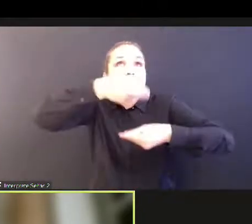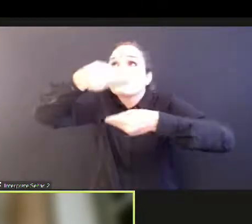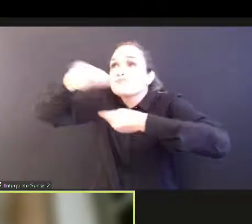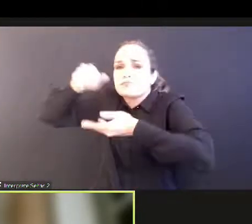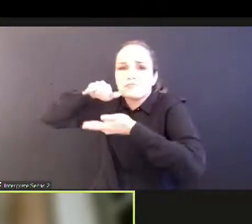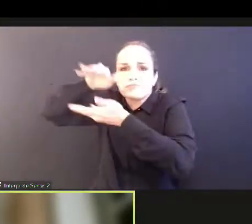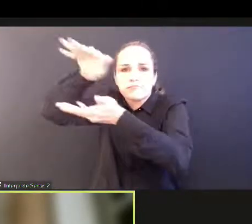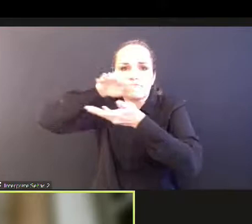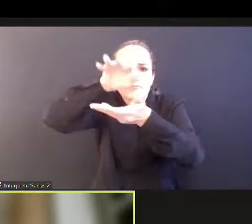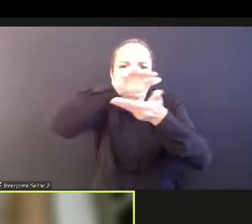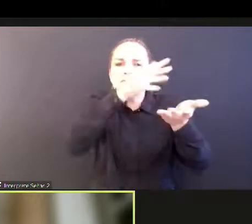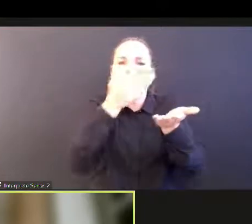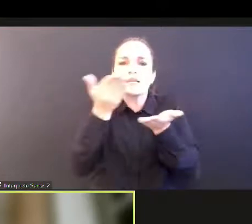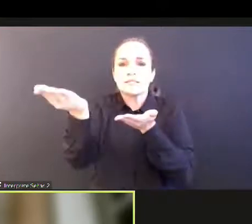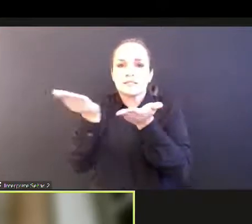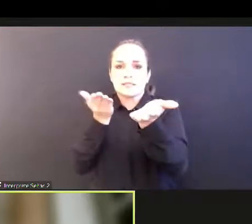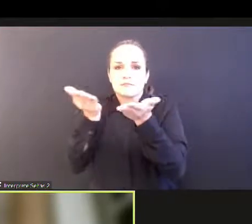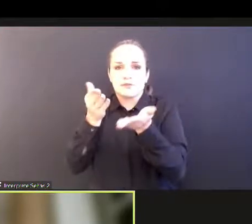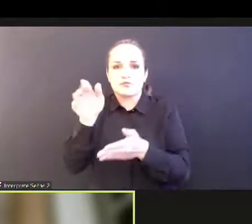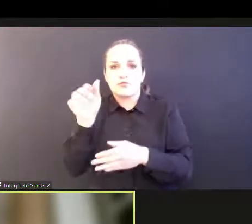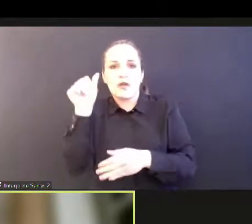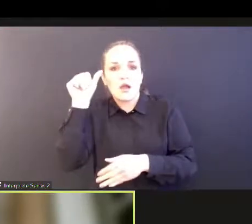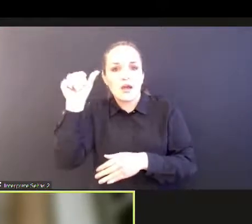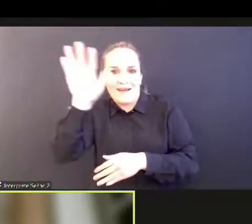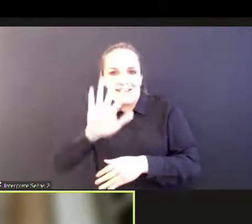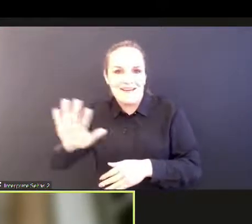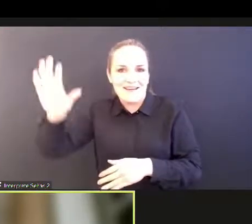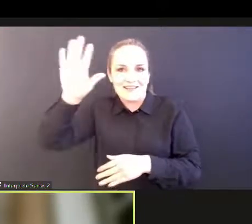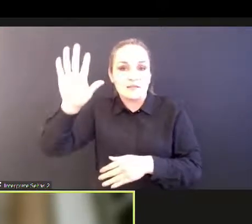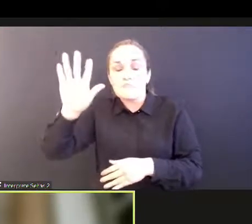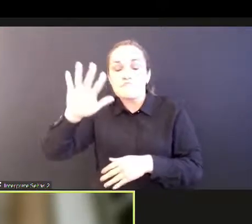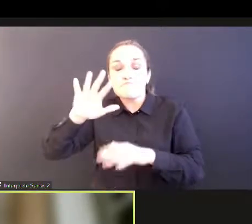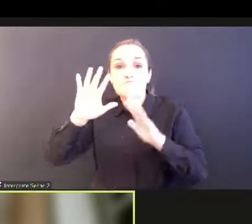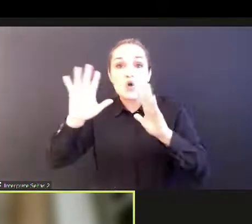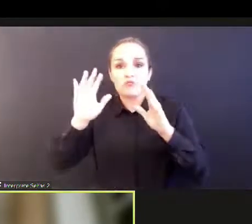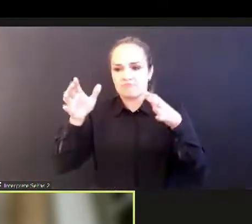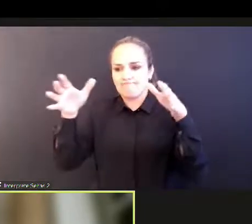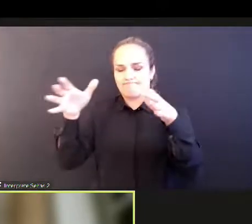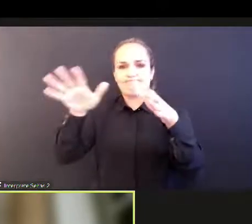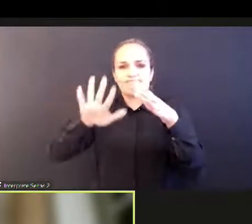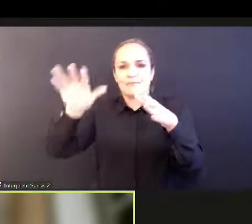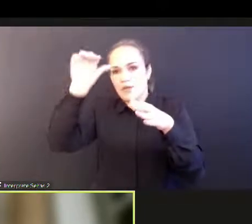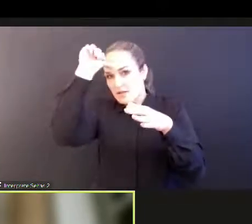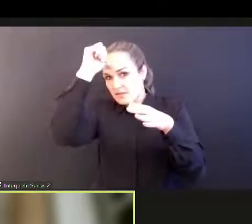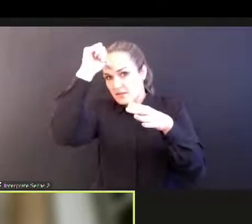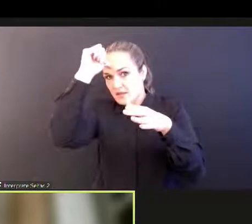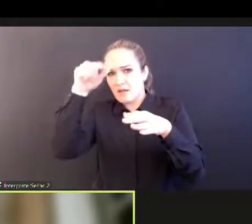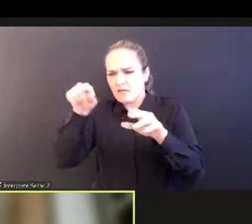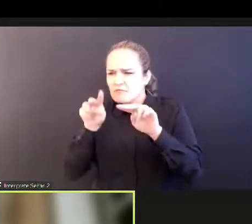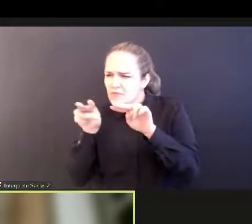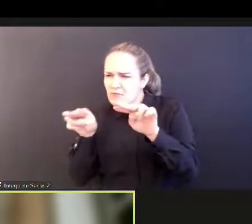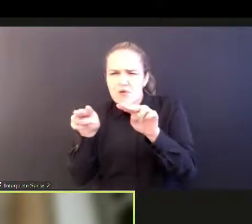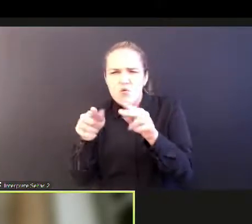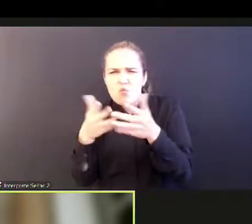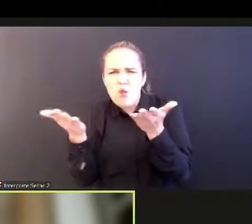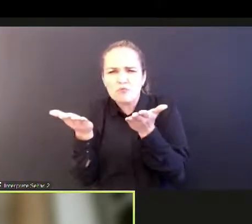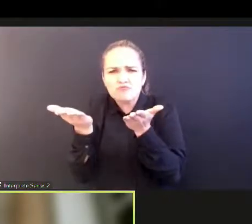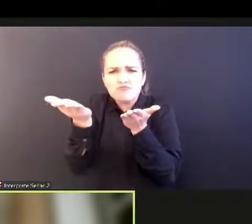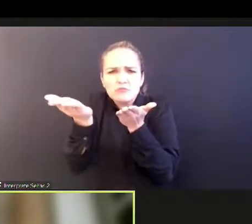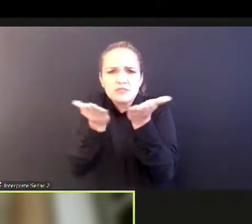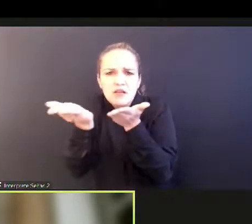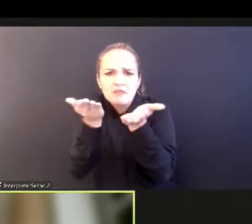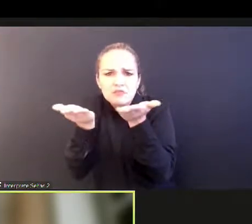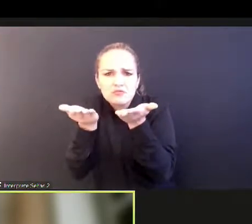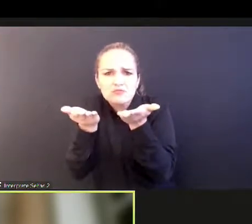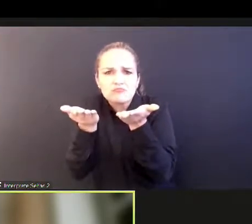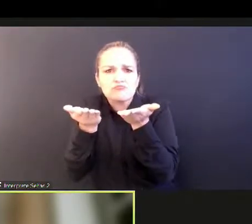that, if you look at ICT services exports, they're $576 billion in 2018. And that's a huge increase from where